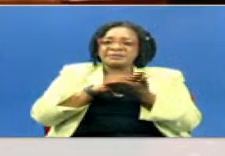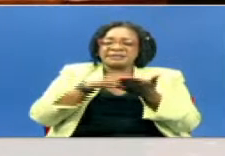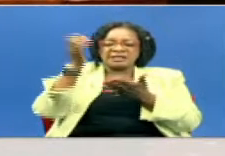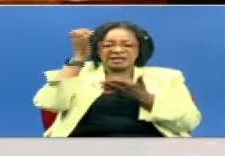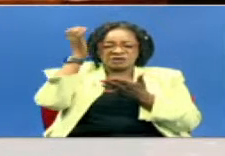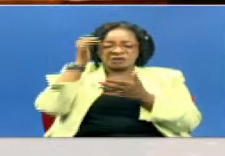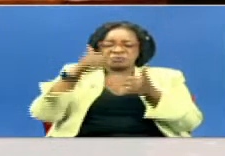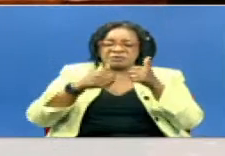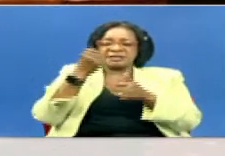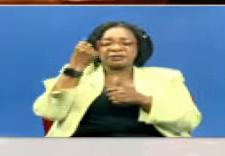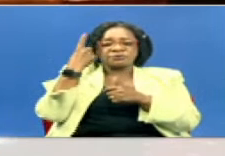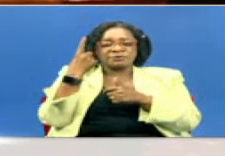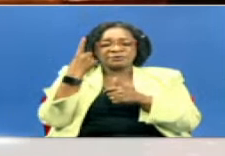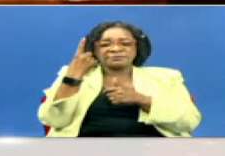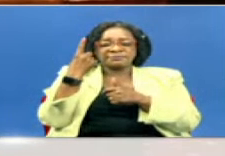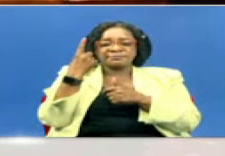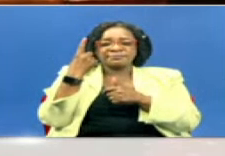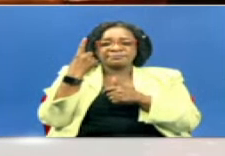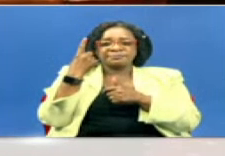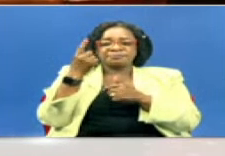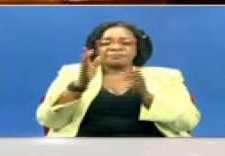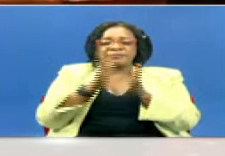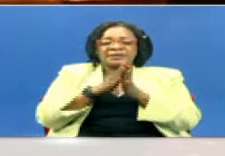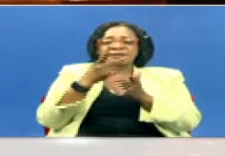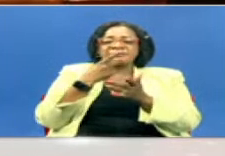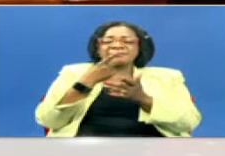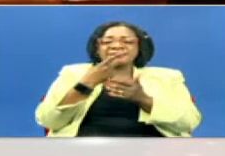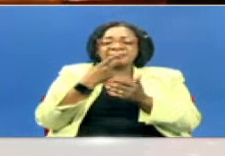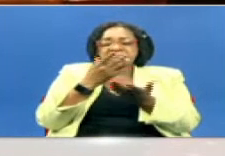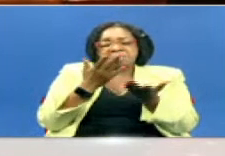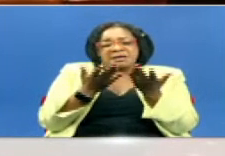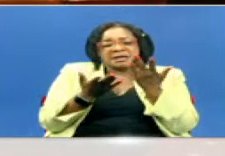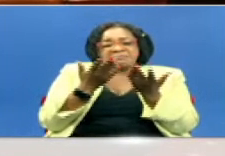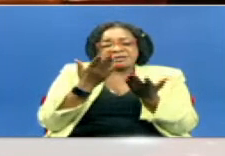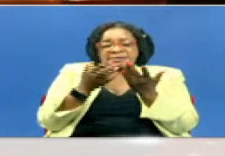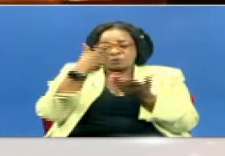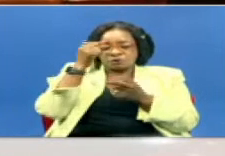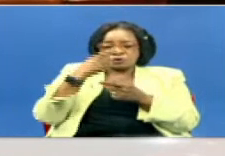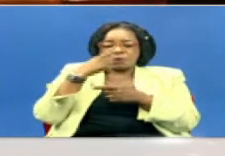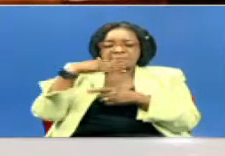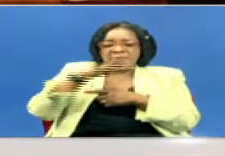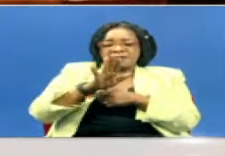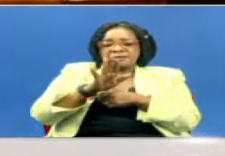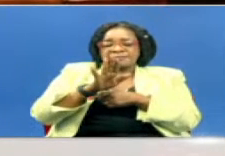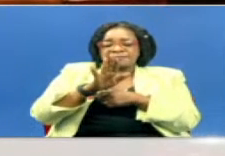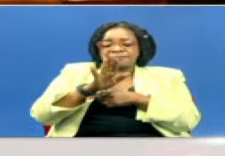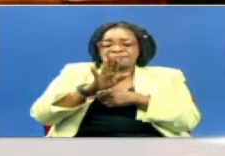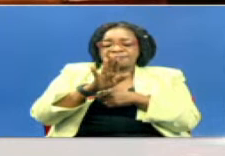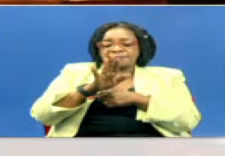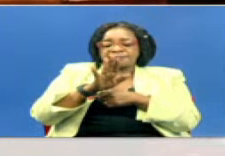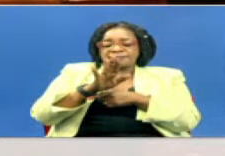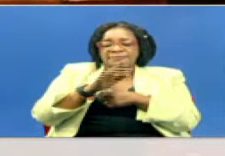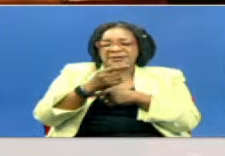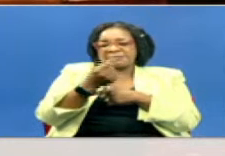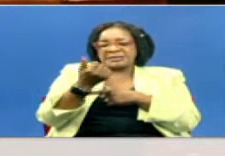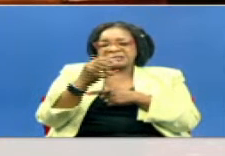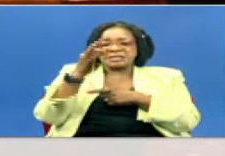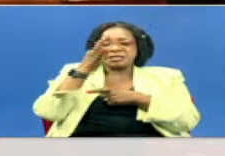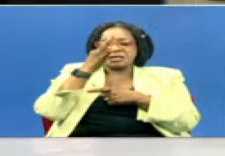understood, and Kapsabet, perhaps, because this is home, and a bit in Nyeri,